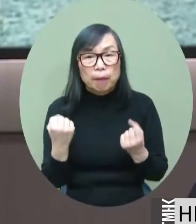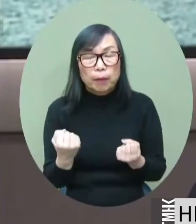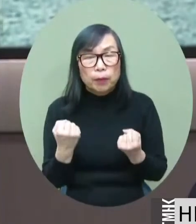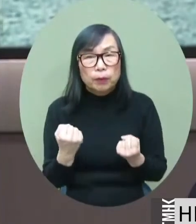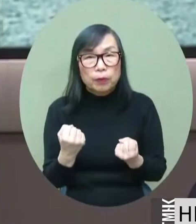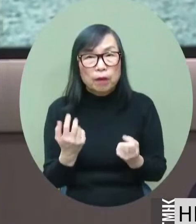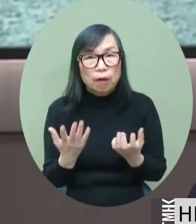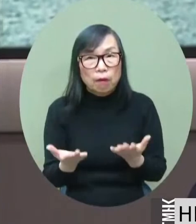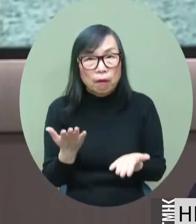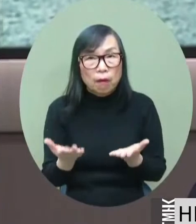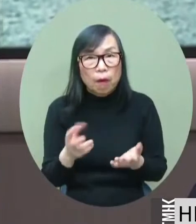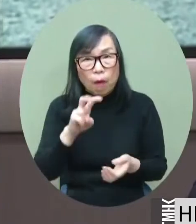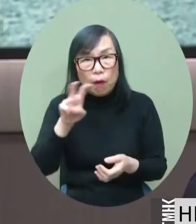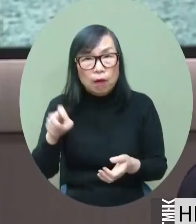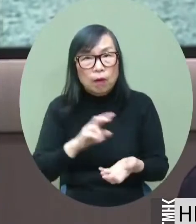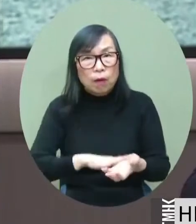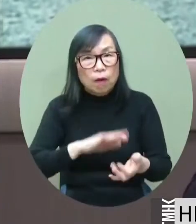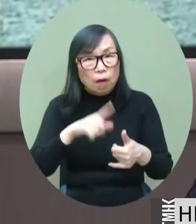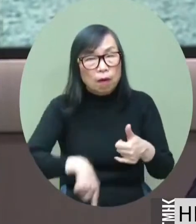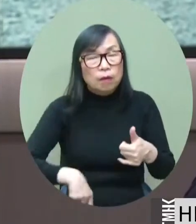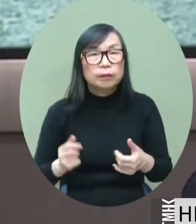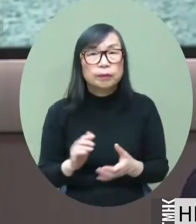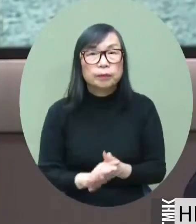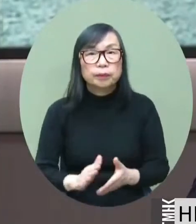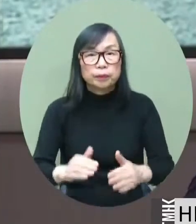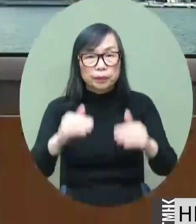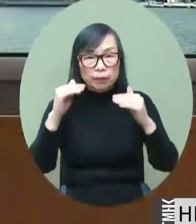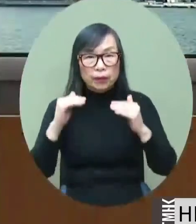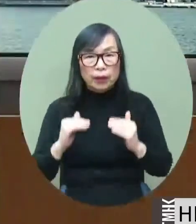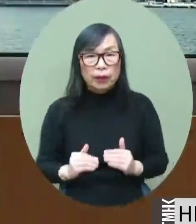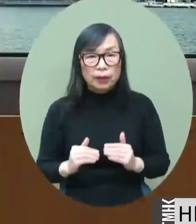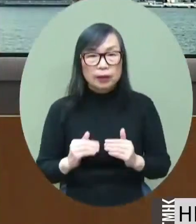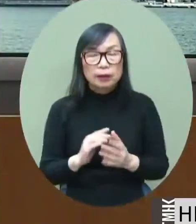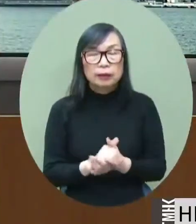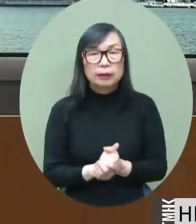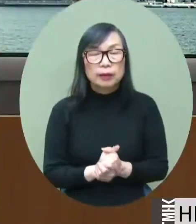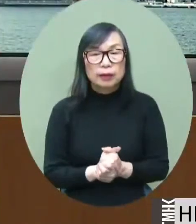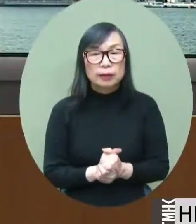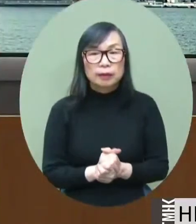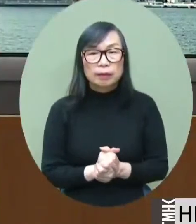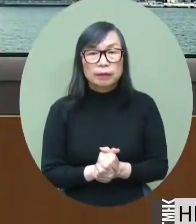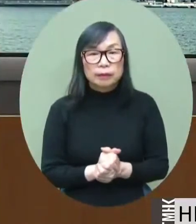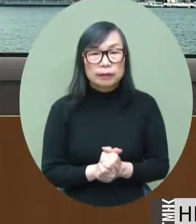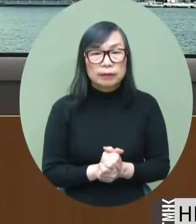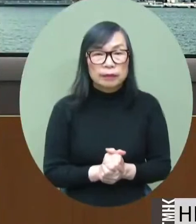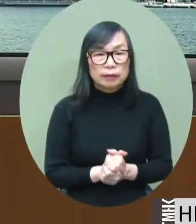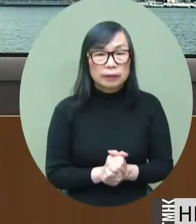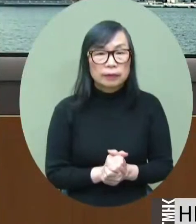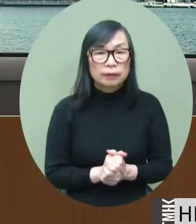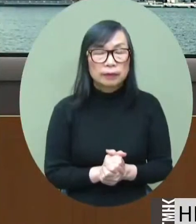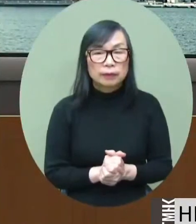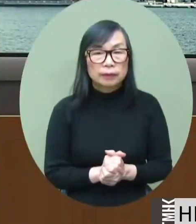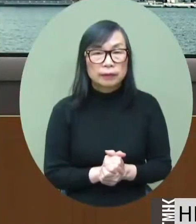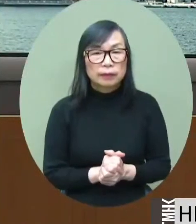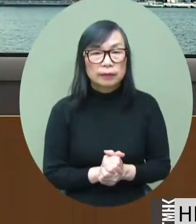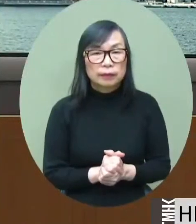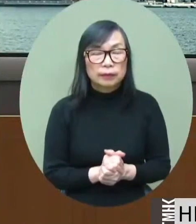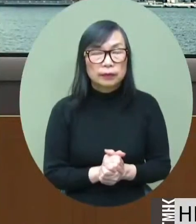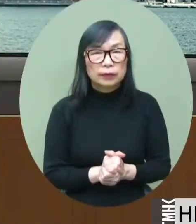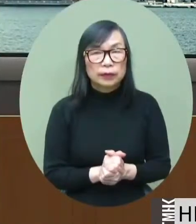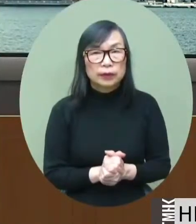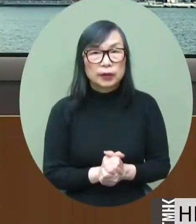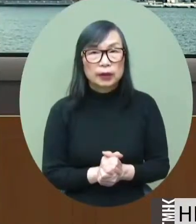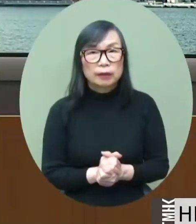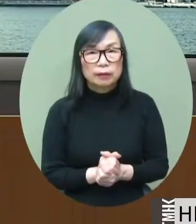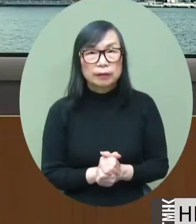in their sewage samples in our RTD operations. So naturally, we would be able to detect positive cases in RTD